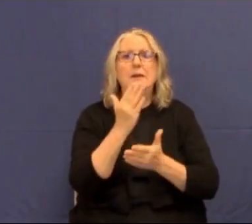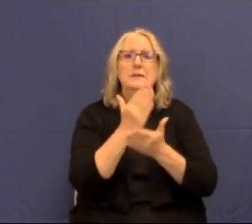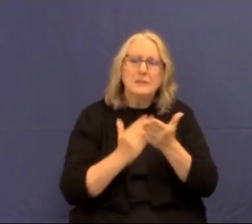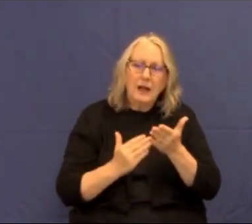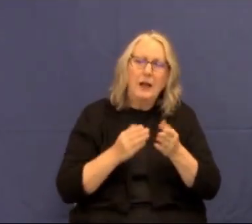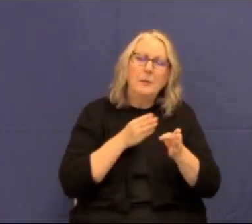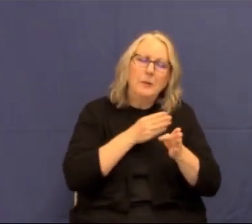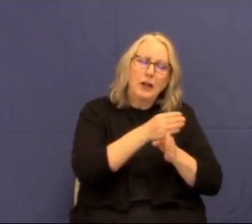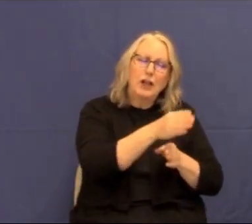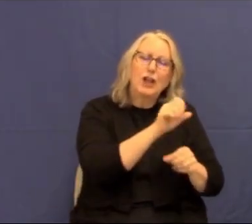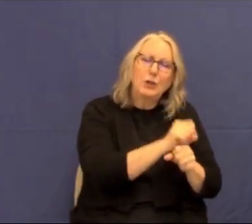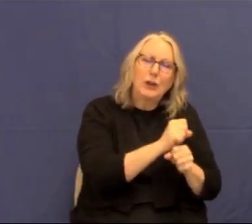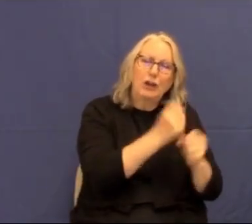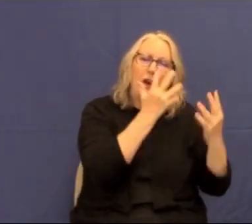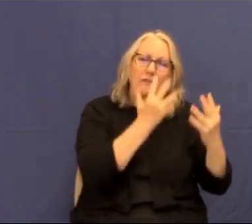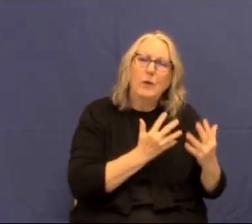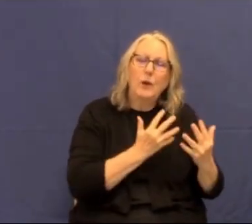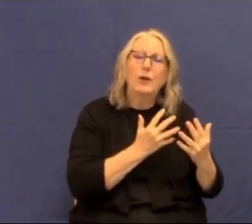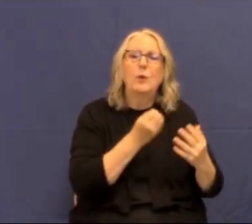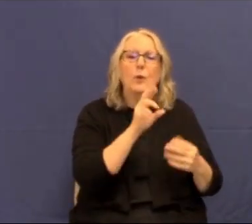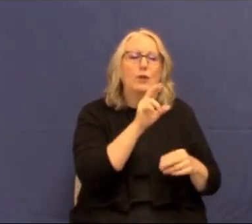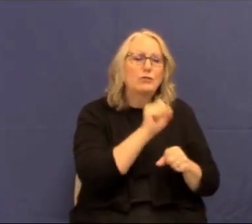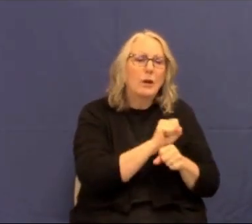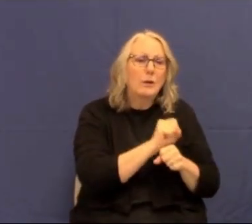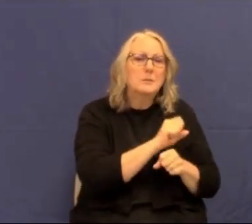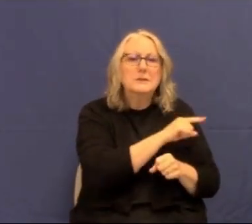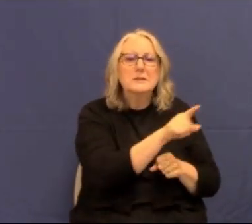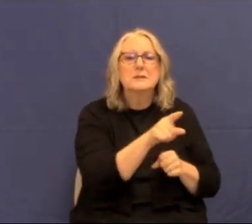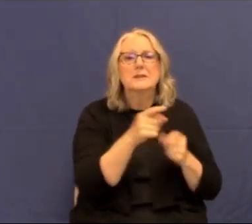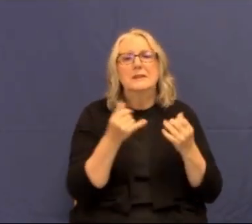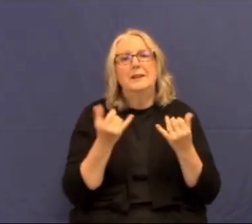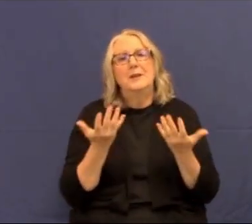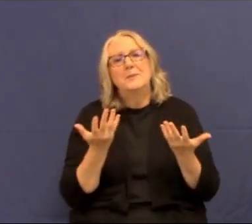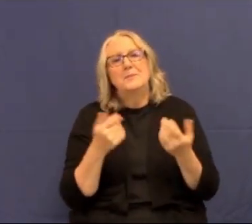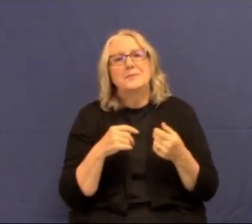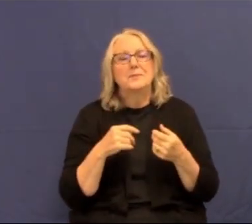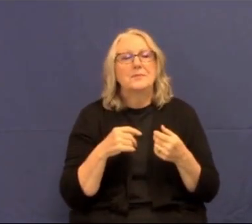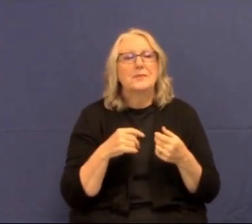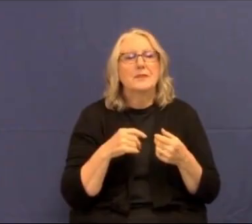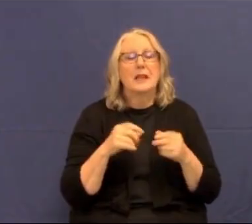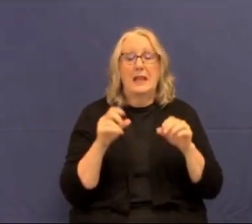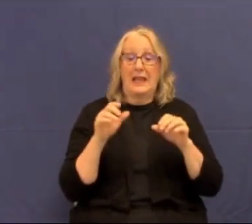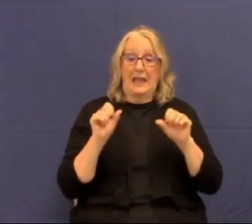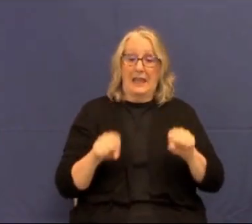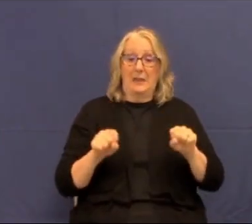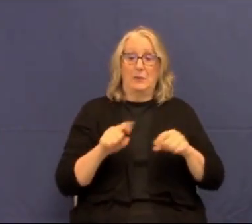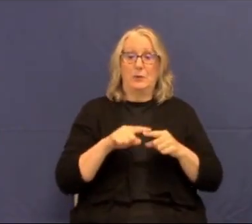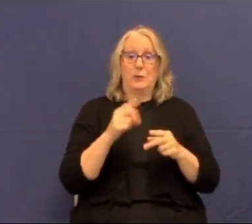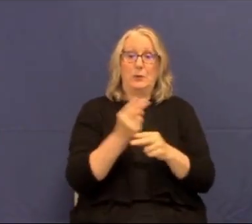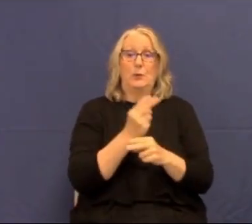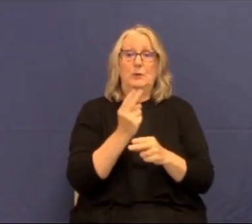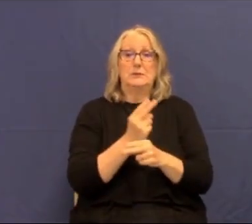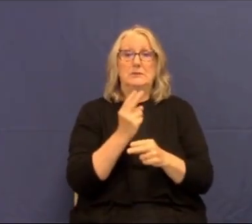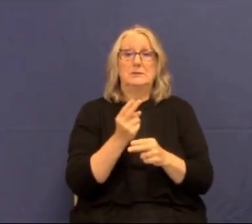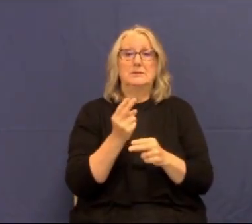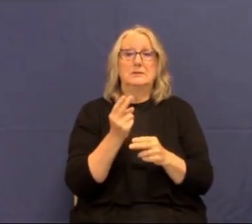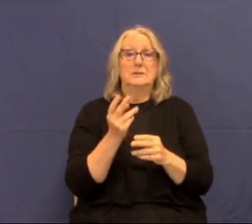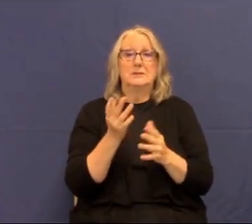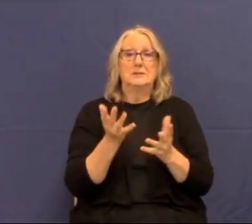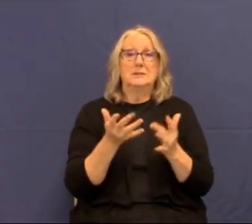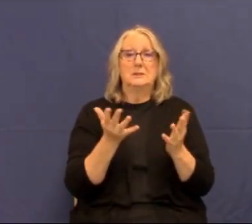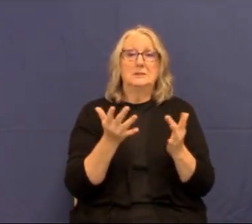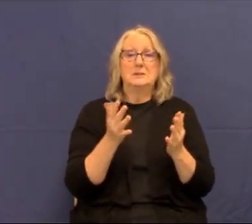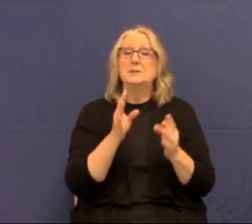are still some careers or jobs out there that being able to use,